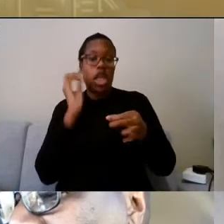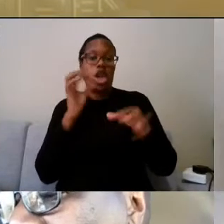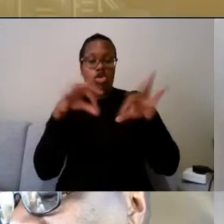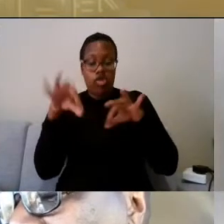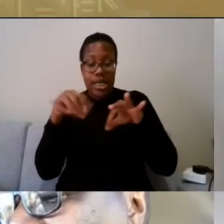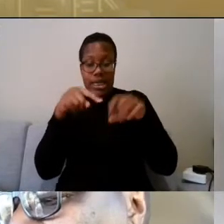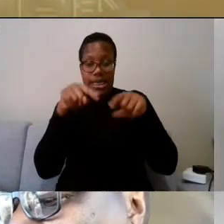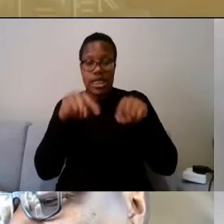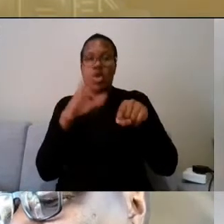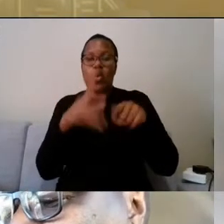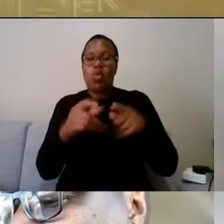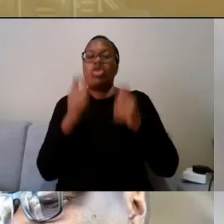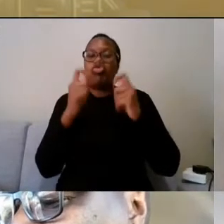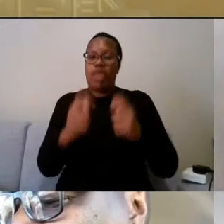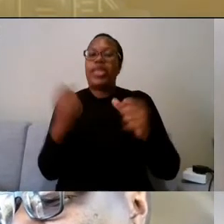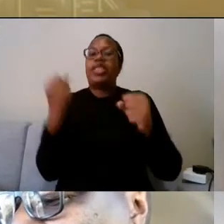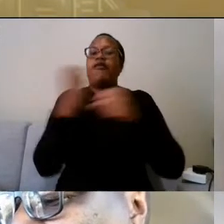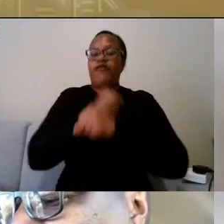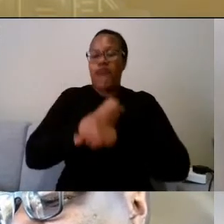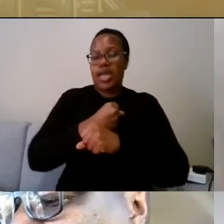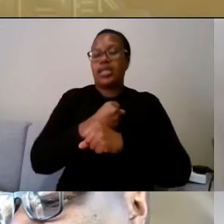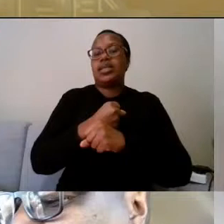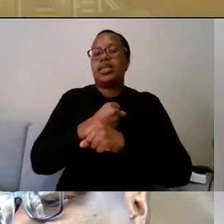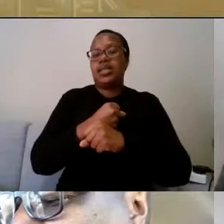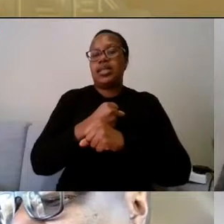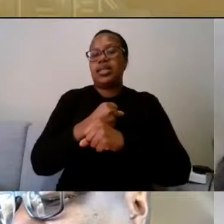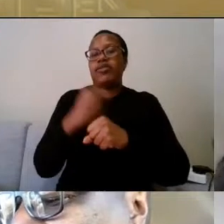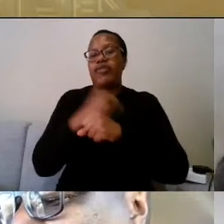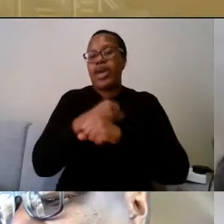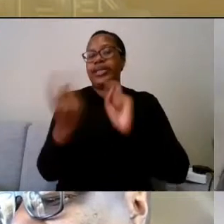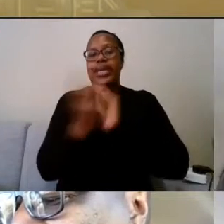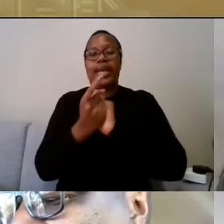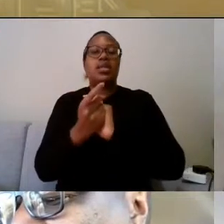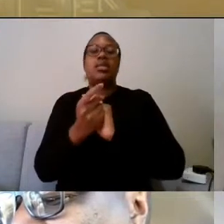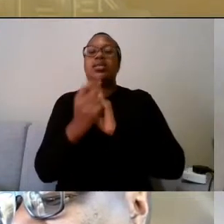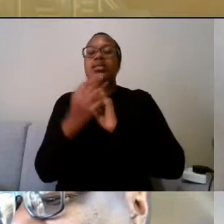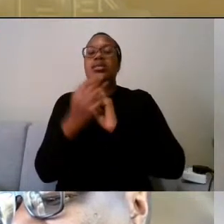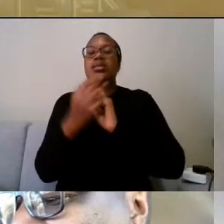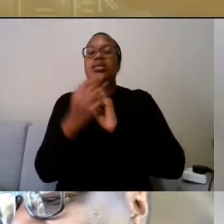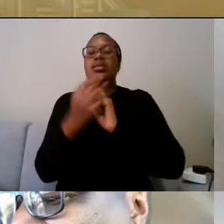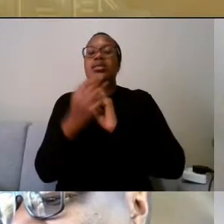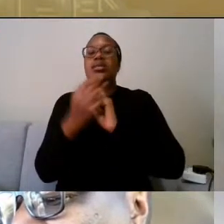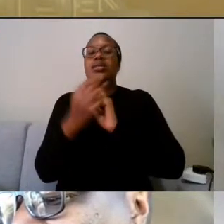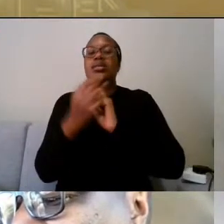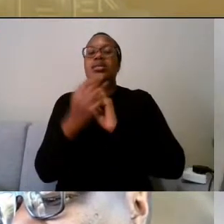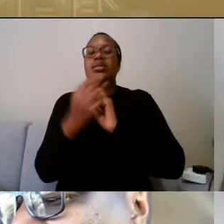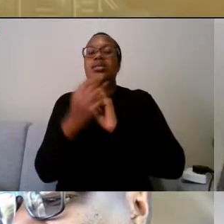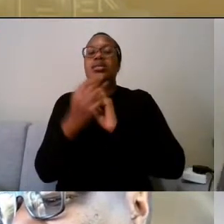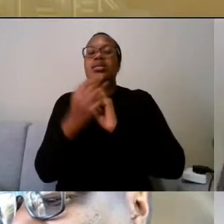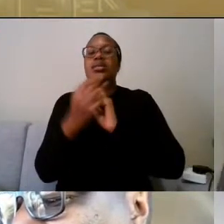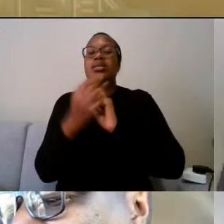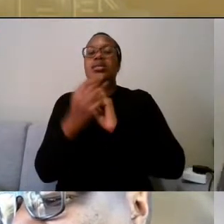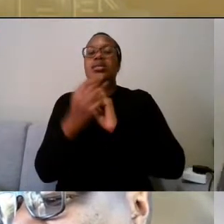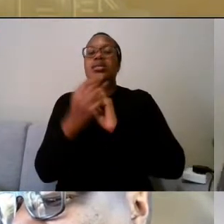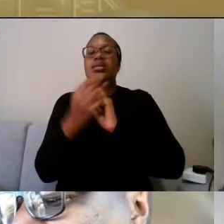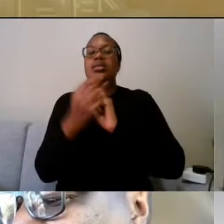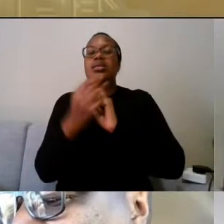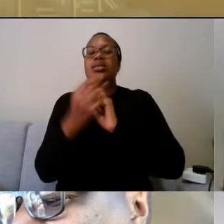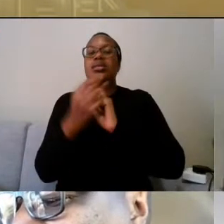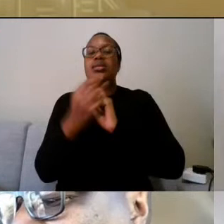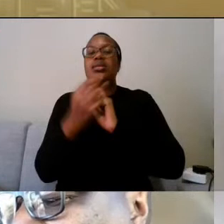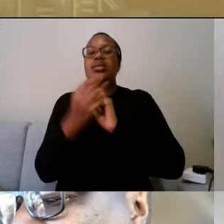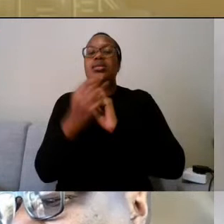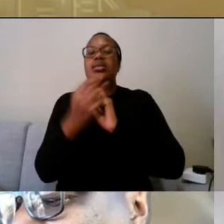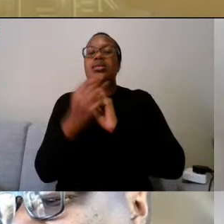the fight in all forms of international crimes, as well as strengthen relations between South Africa and Mexico. And I think with that,